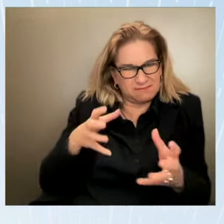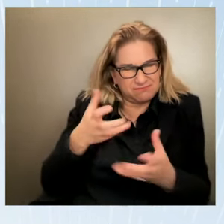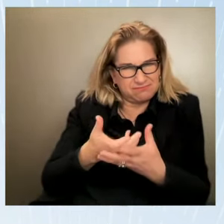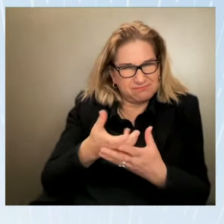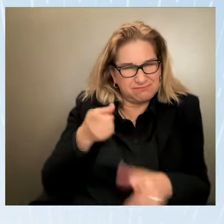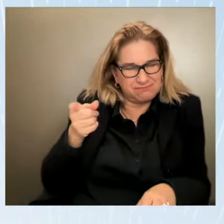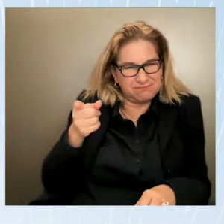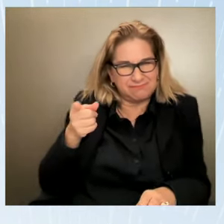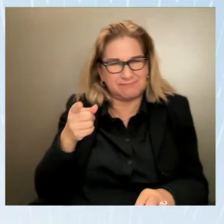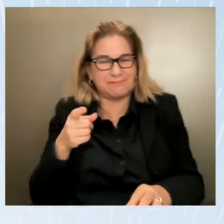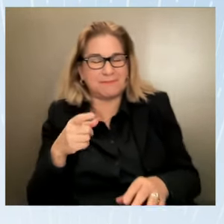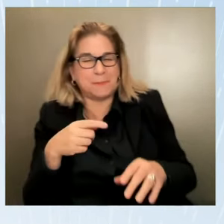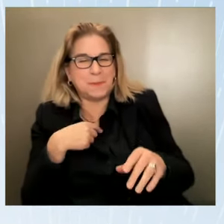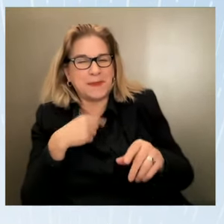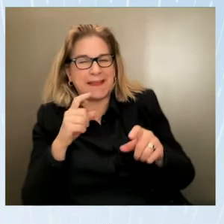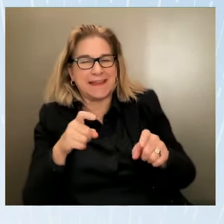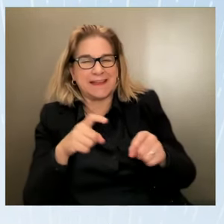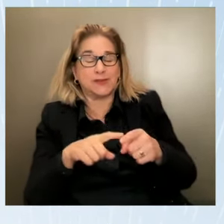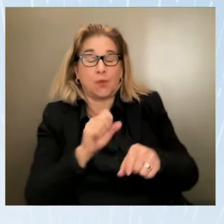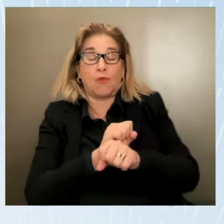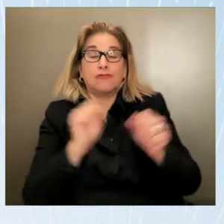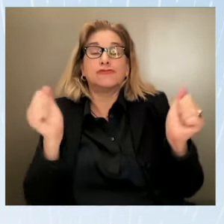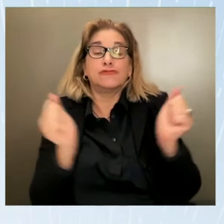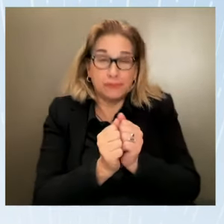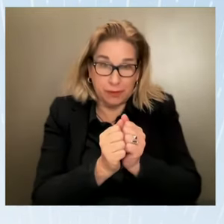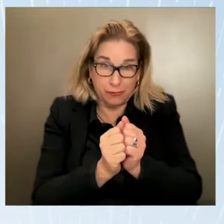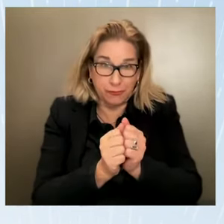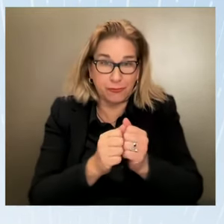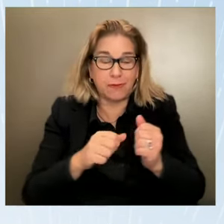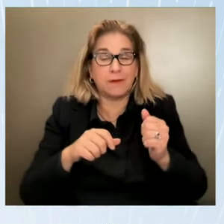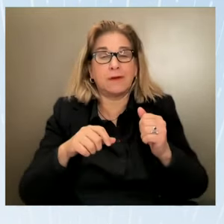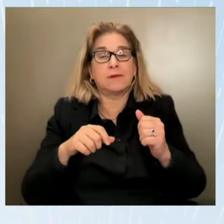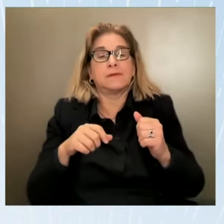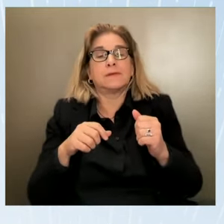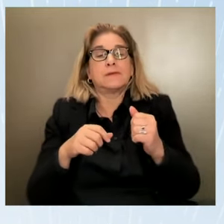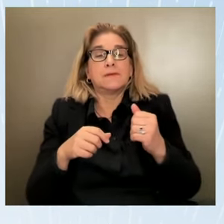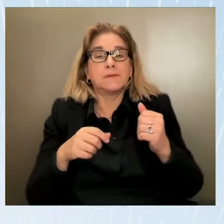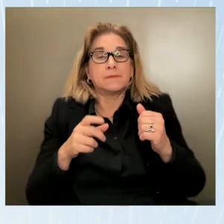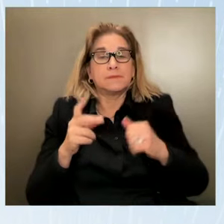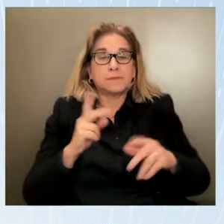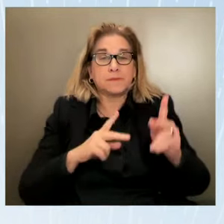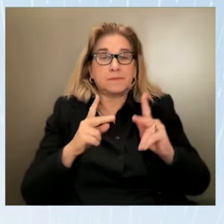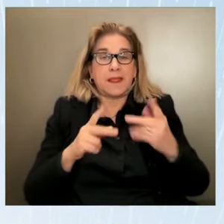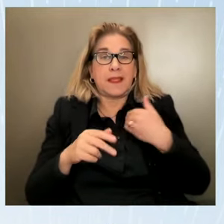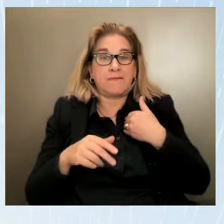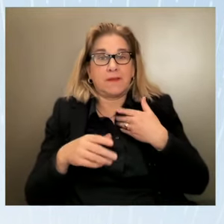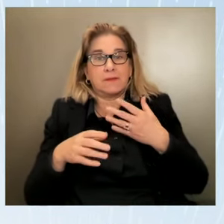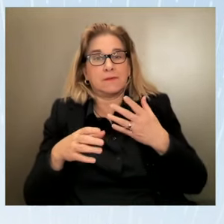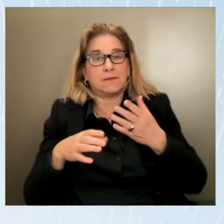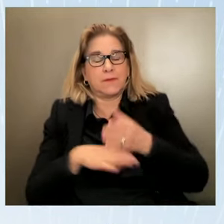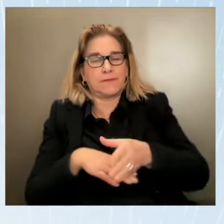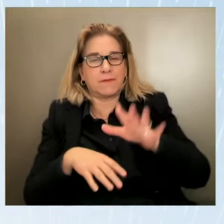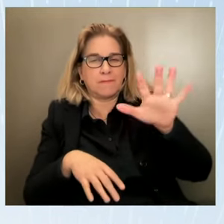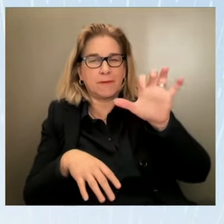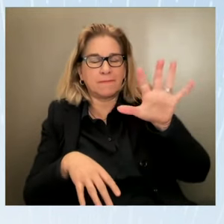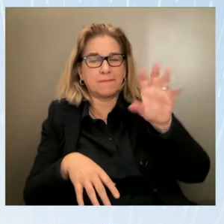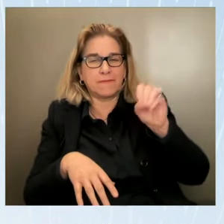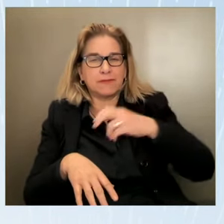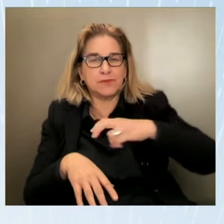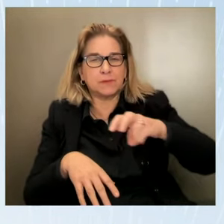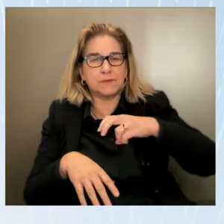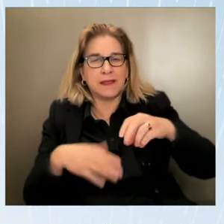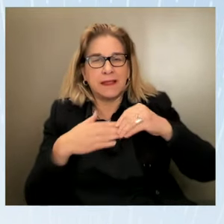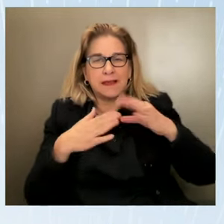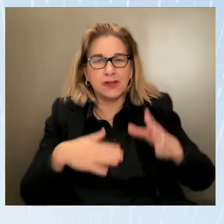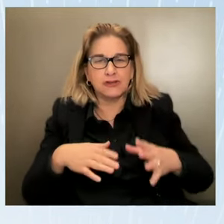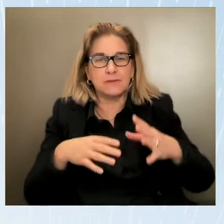country, including over 550 transportation leaders and organizations now who have signed our pledge against human trafficking